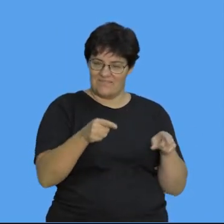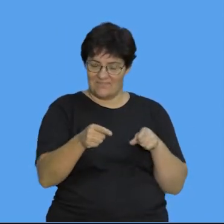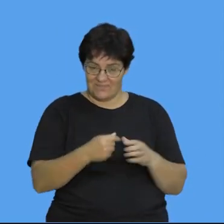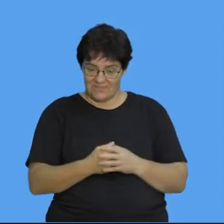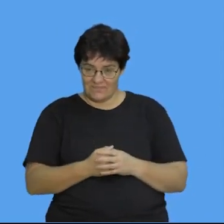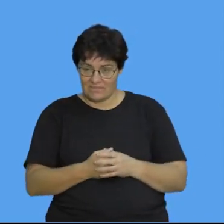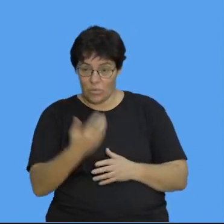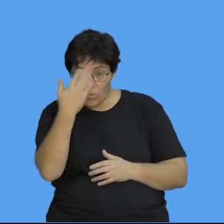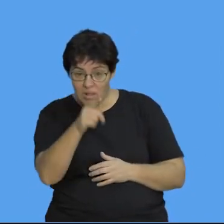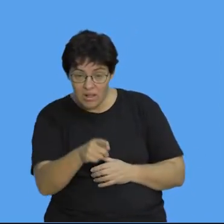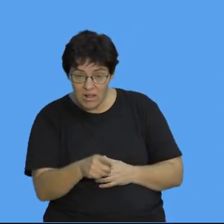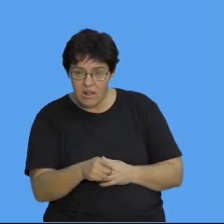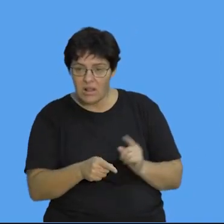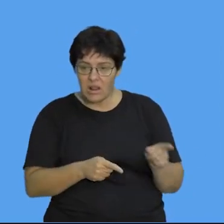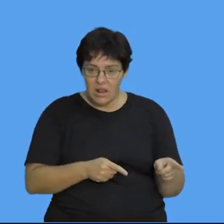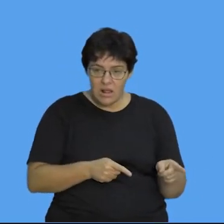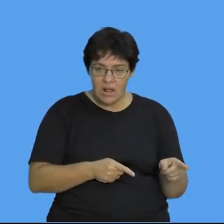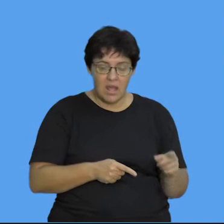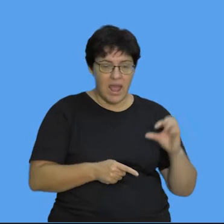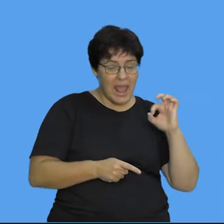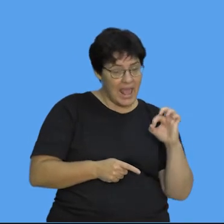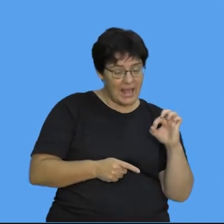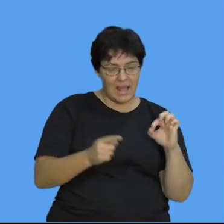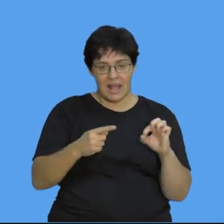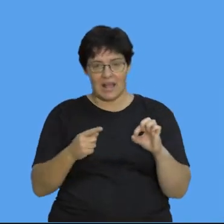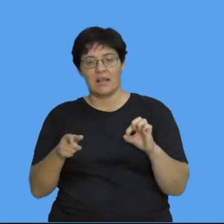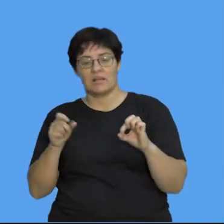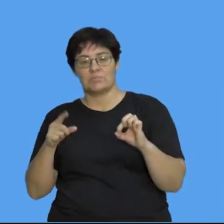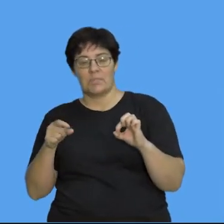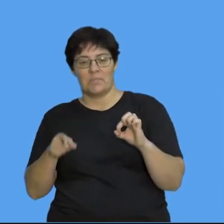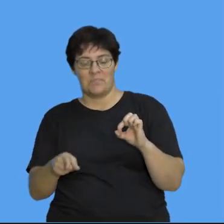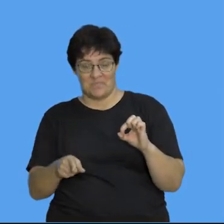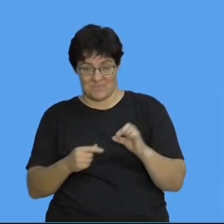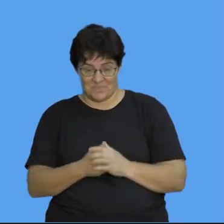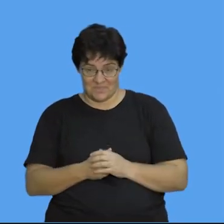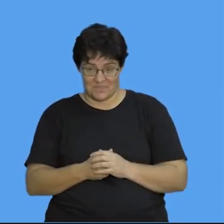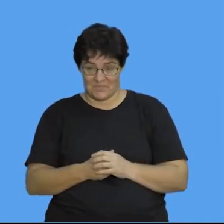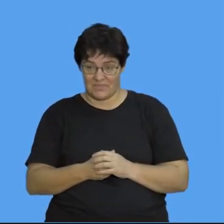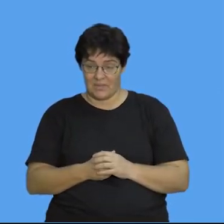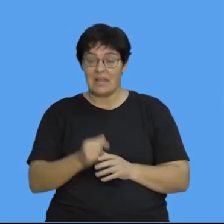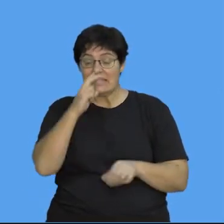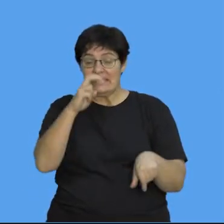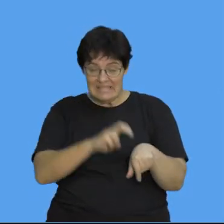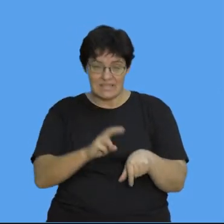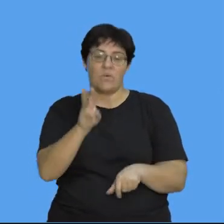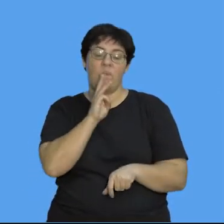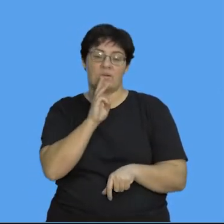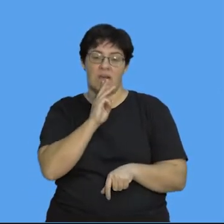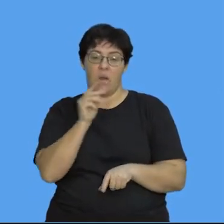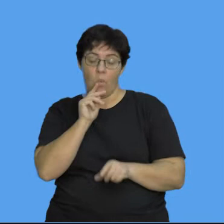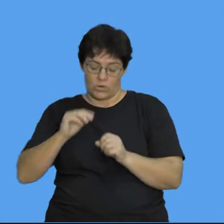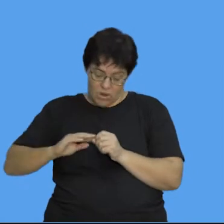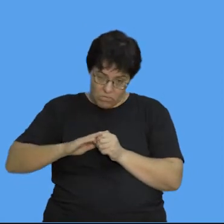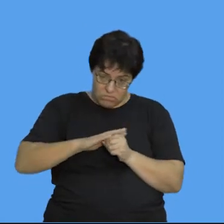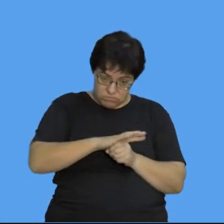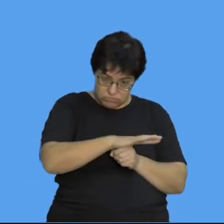female leaf. And you know what? There's the female egg and there's the male sperm. And they need